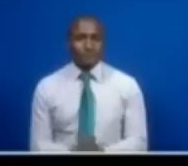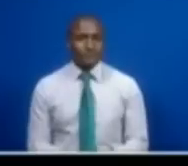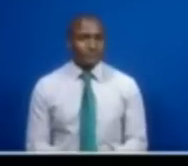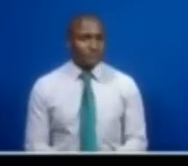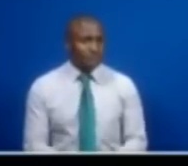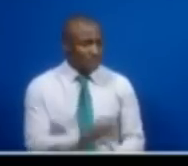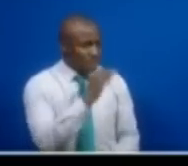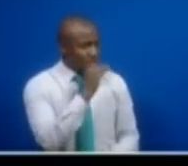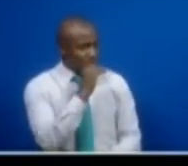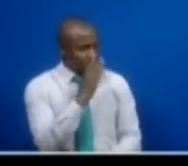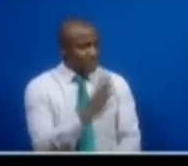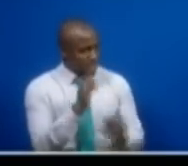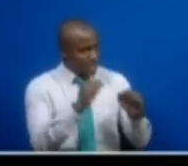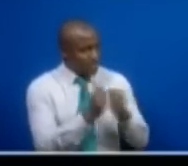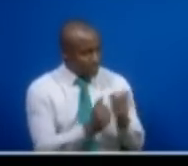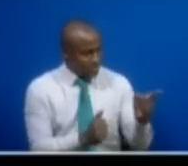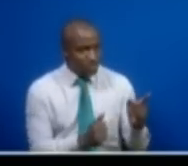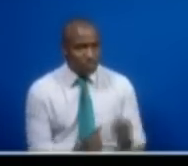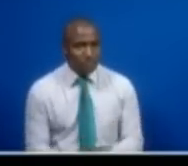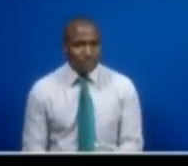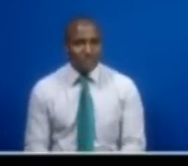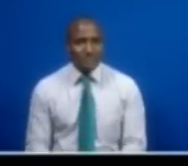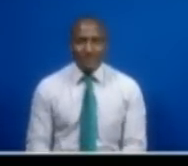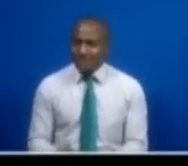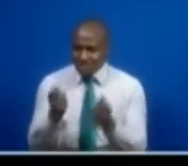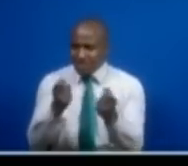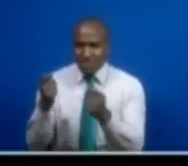you very, very vehemently. A very rare occasion.